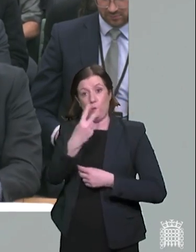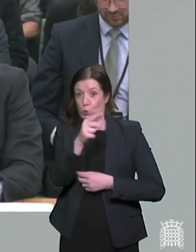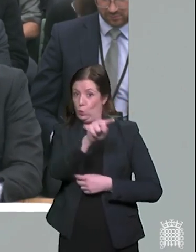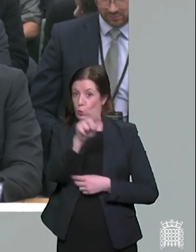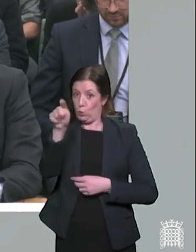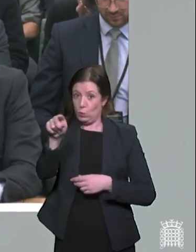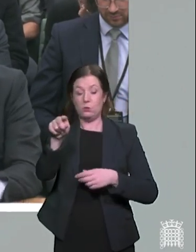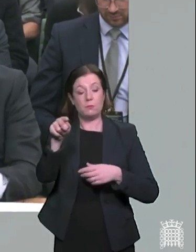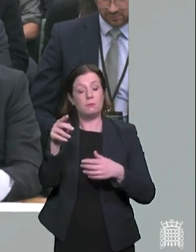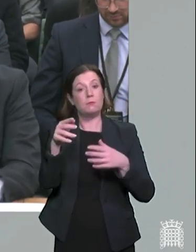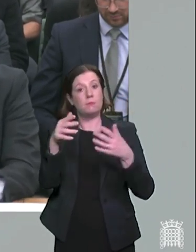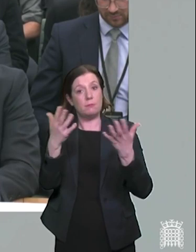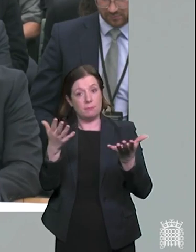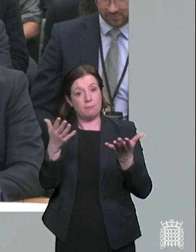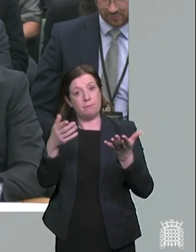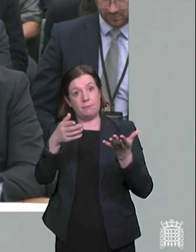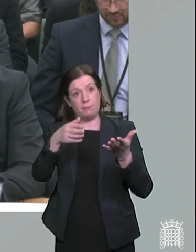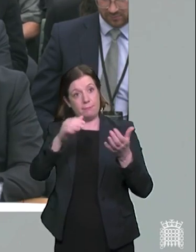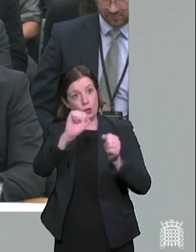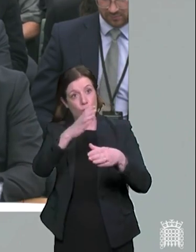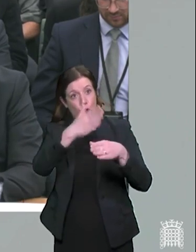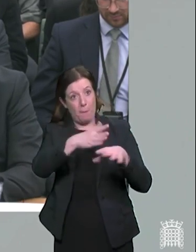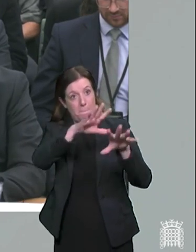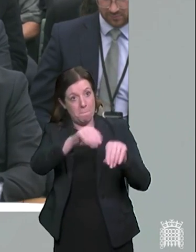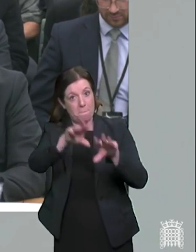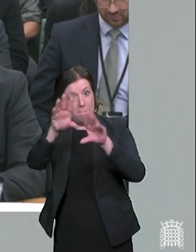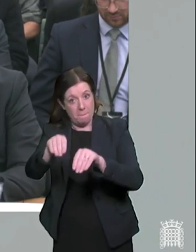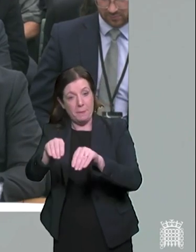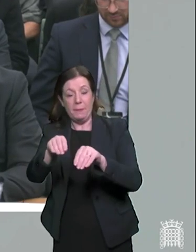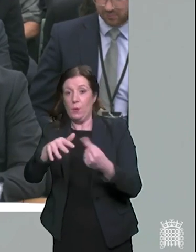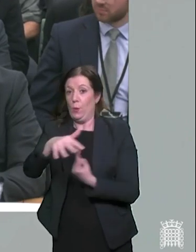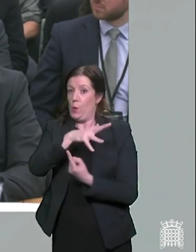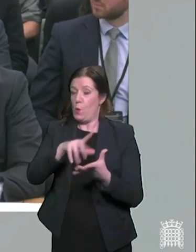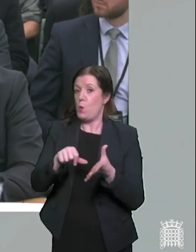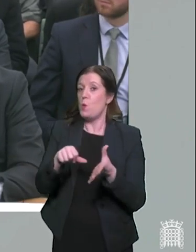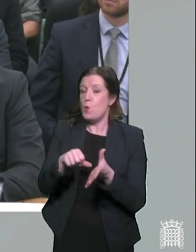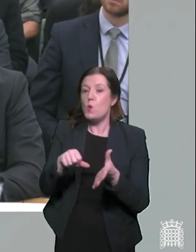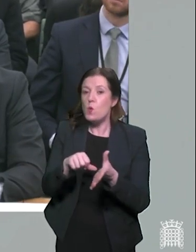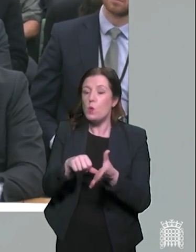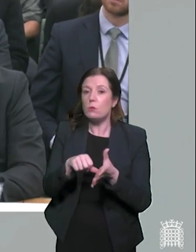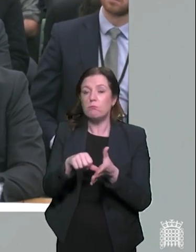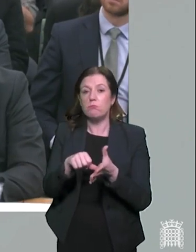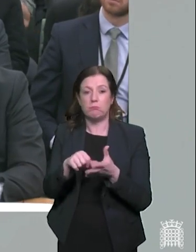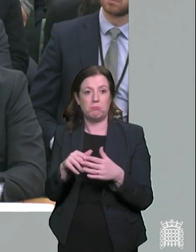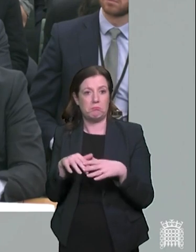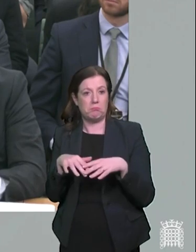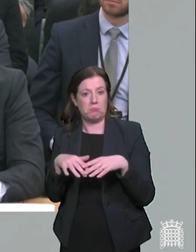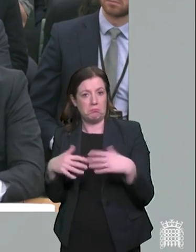in government, had left their jobs in very, very difficult and challenging circumstances.